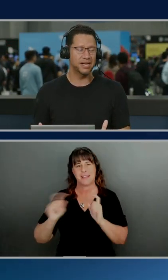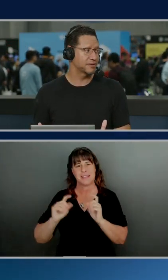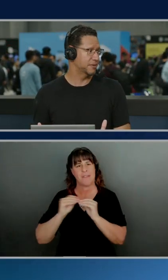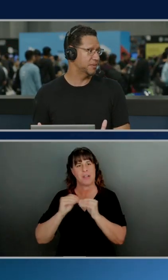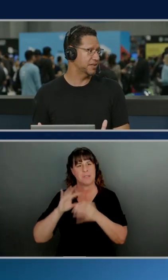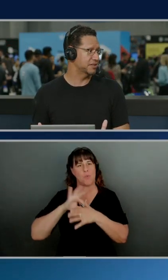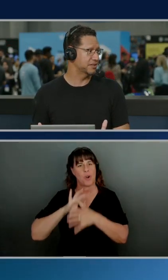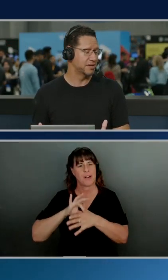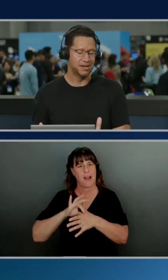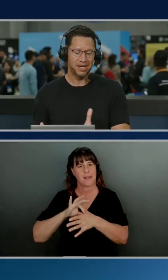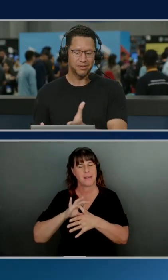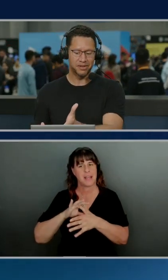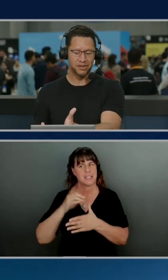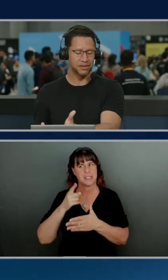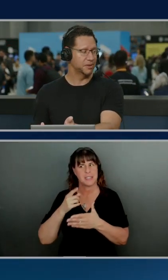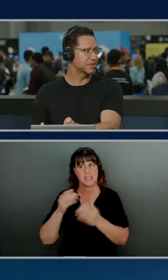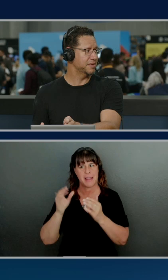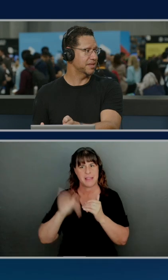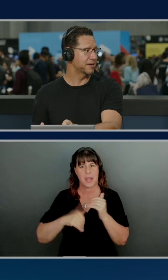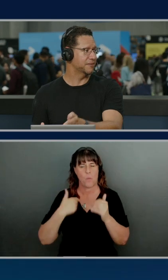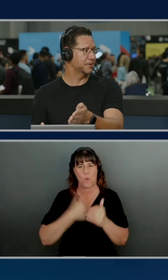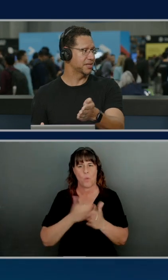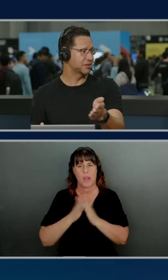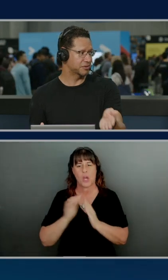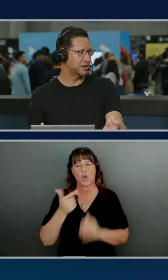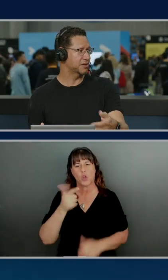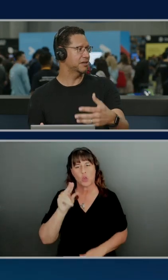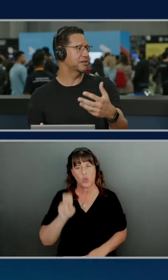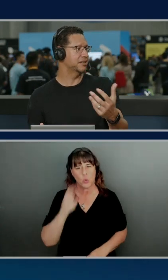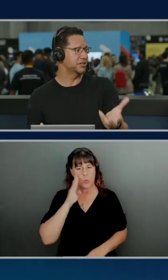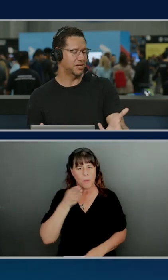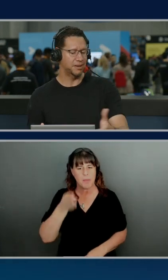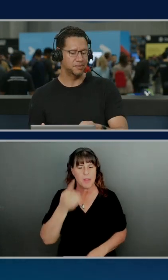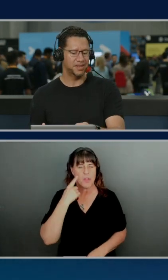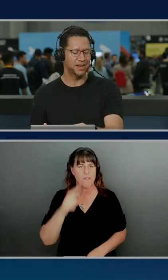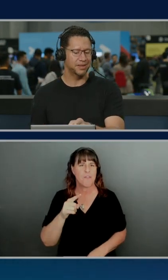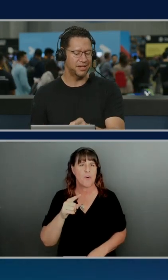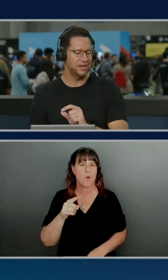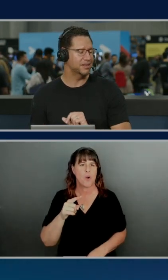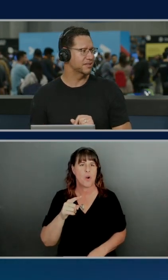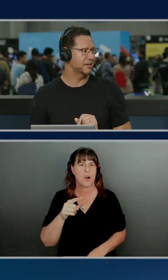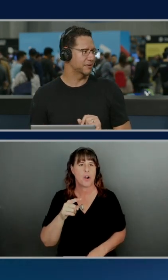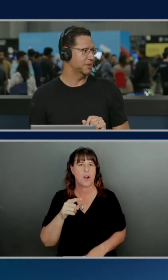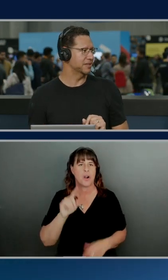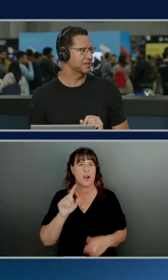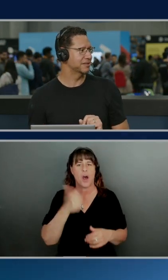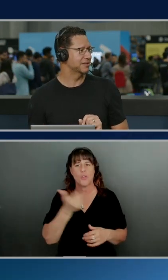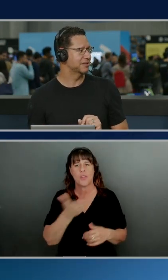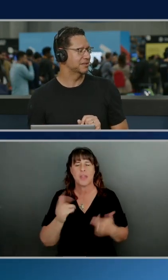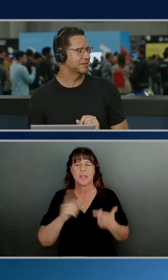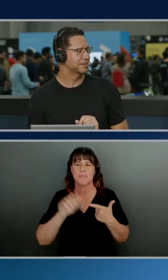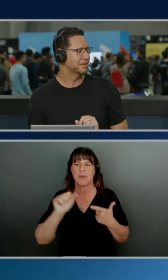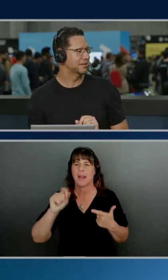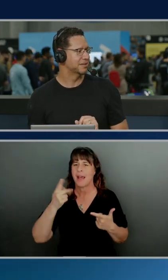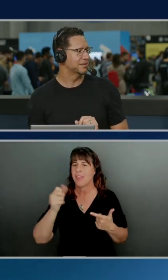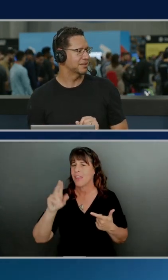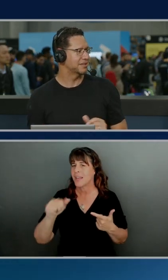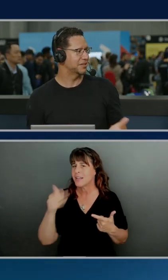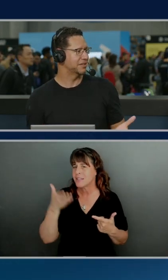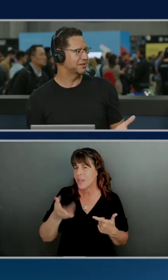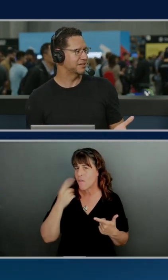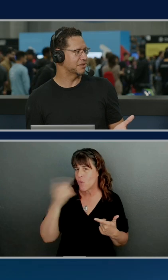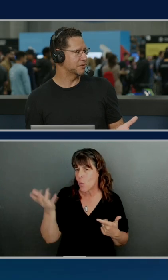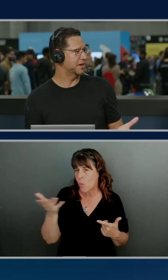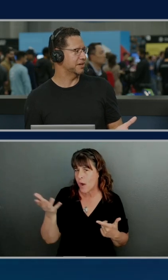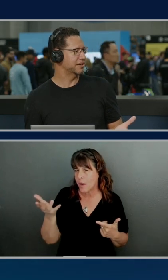what good. we asked for, because Amazon Glue is going to be there for like your crawler and your jobs, but then Athena is there for what? It's